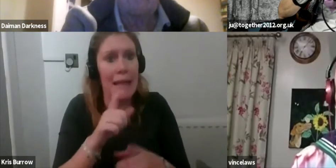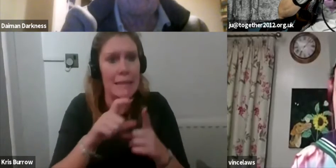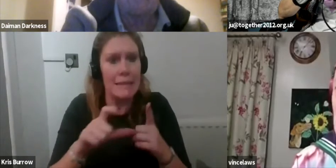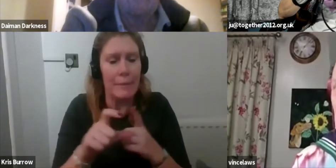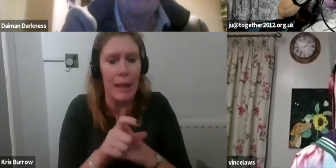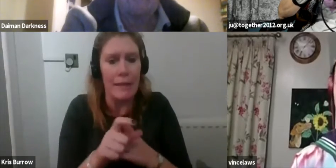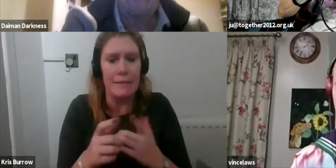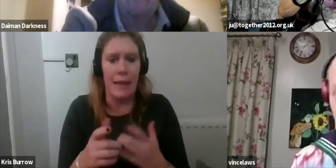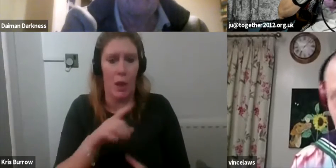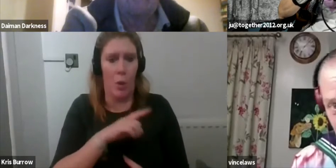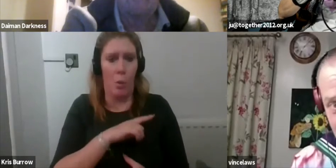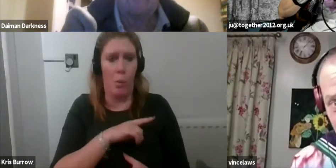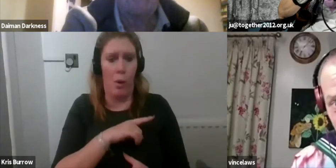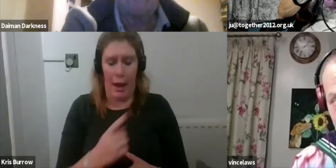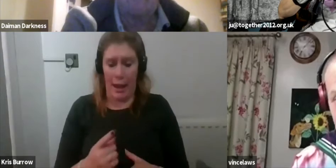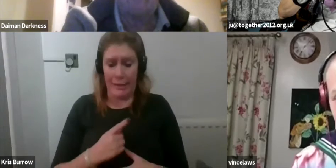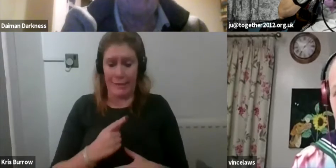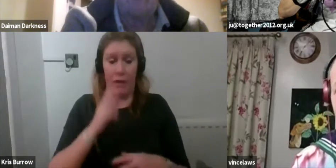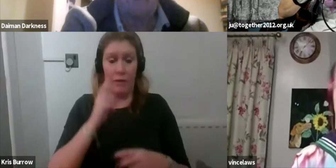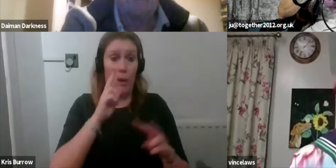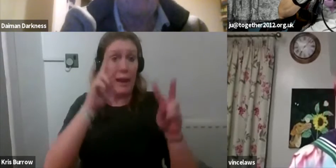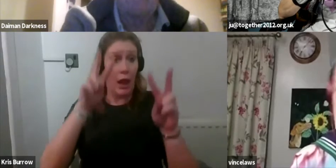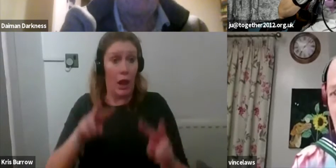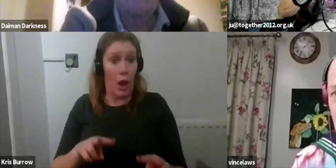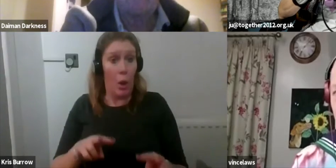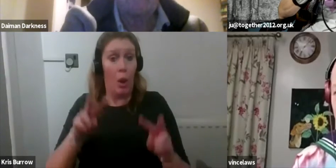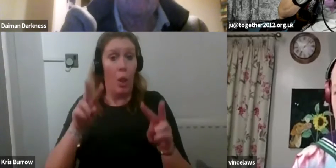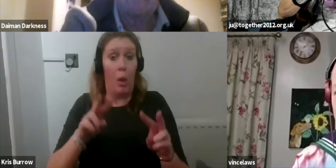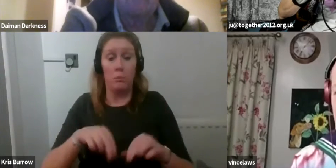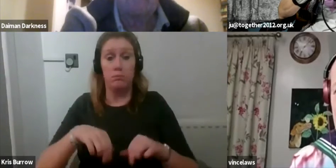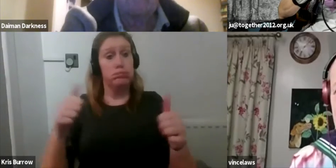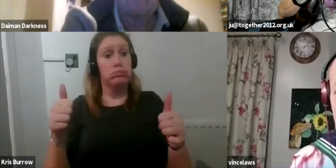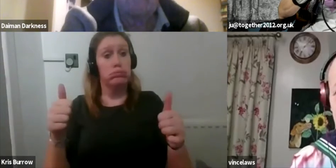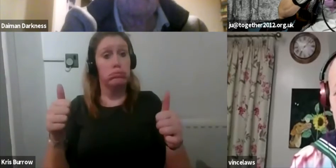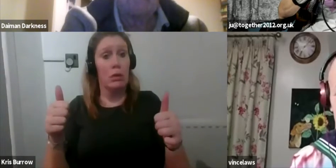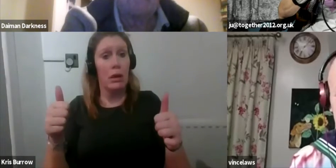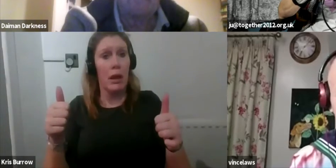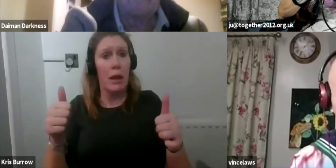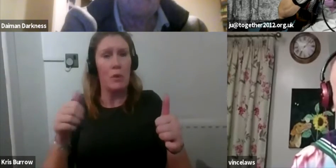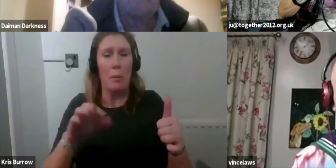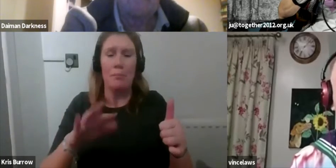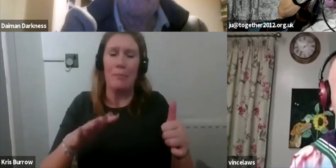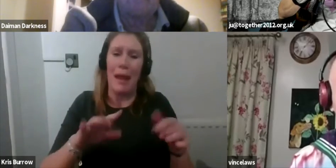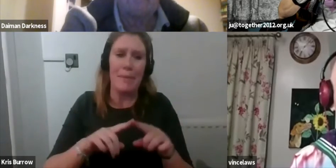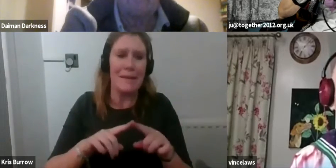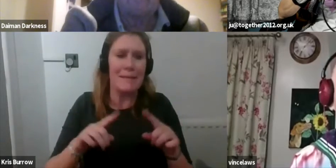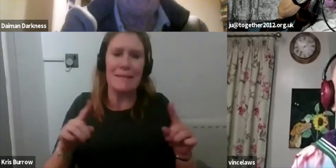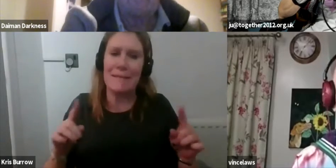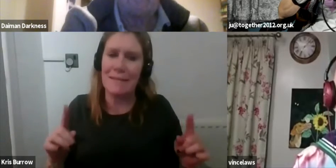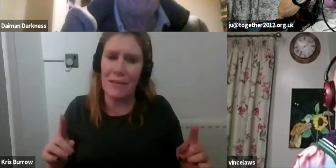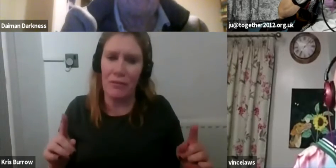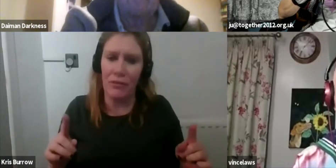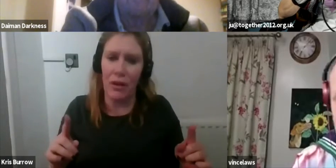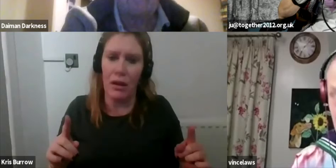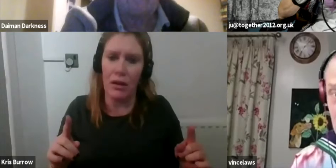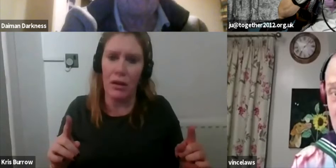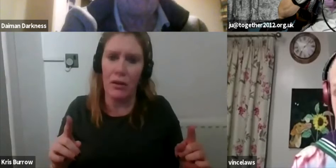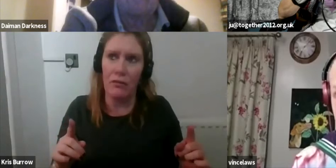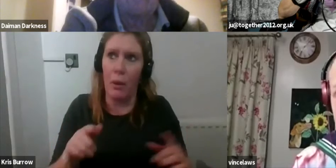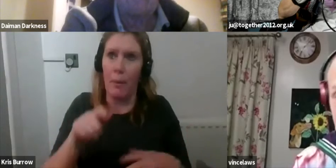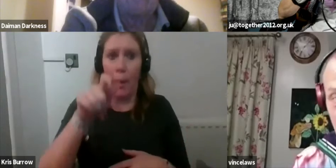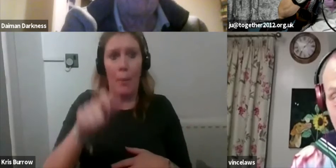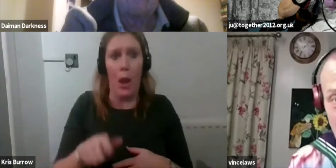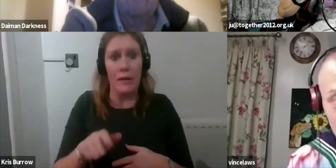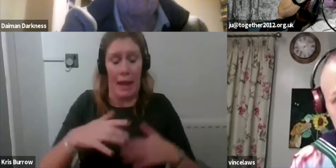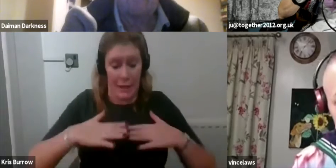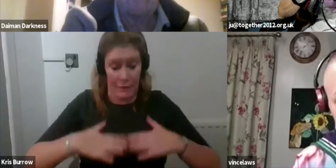we can look normal, as it were. So maybe there's a different aspect to be had from people who have a physical